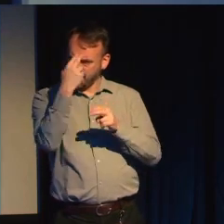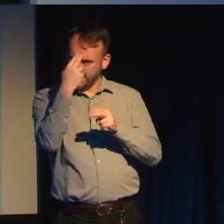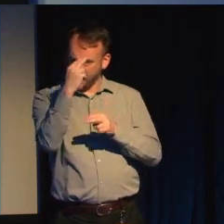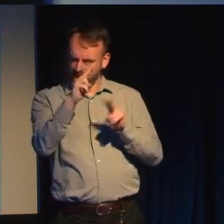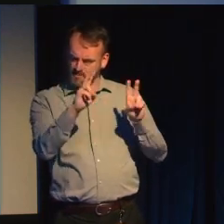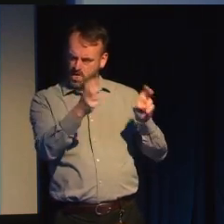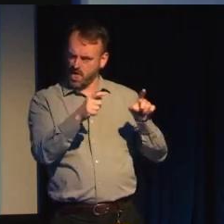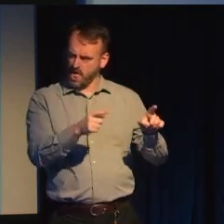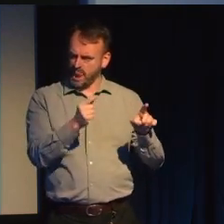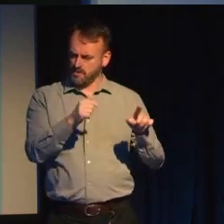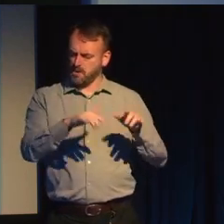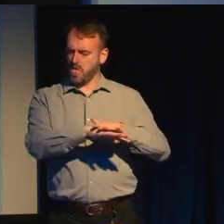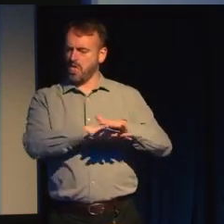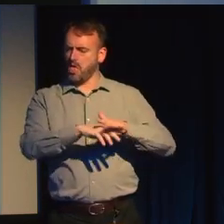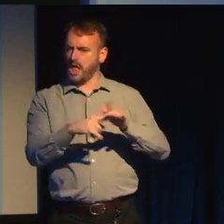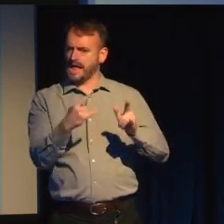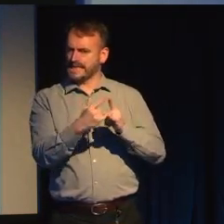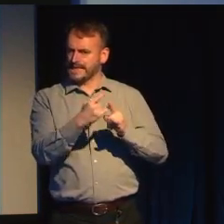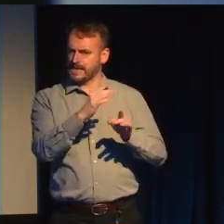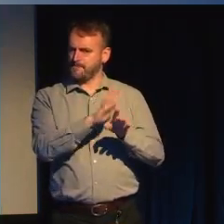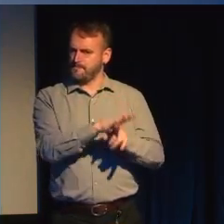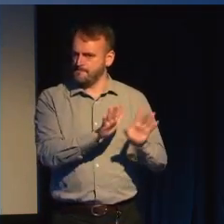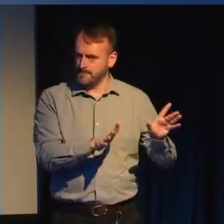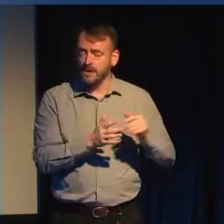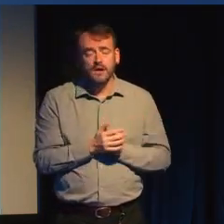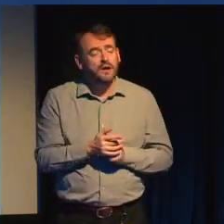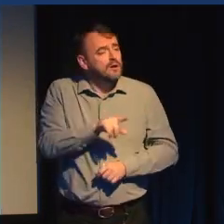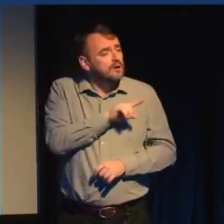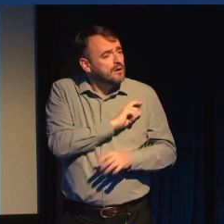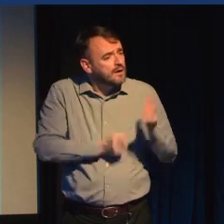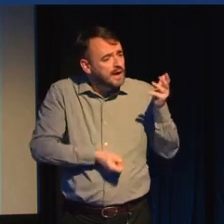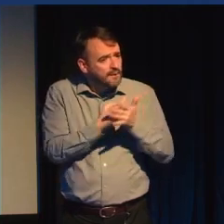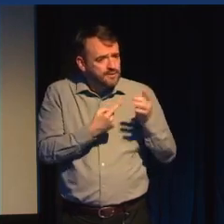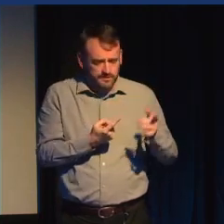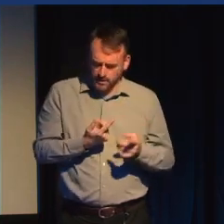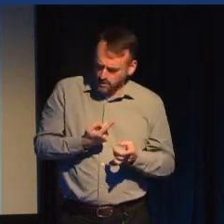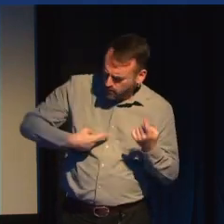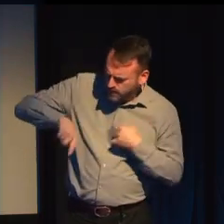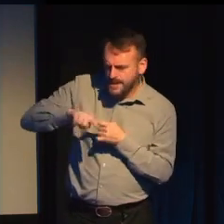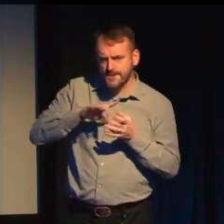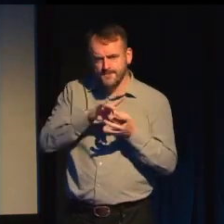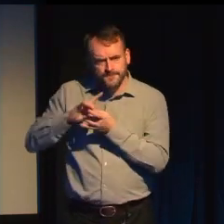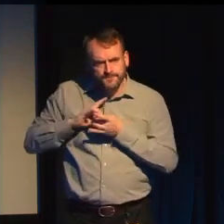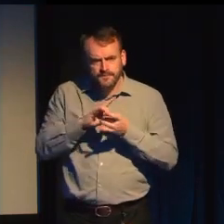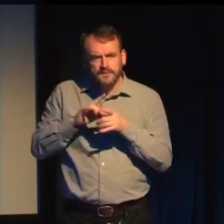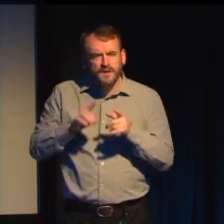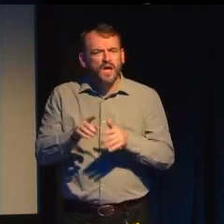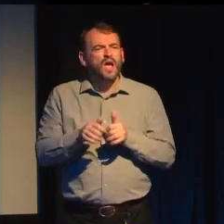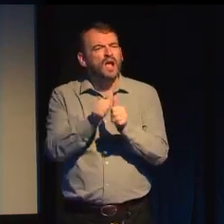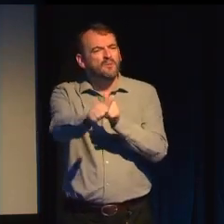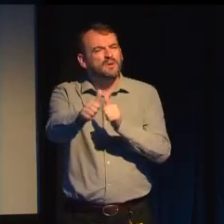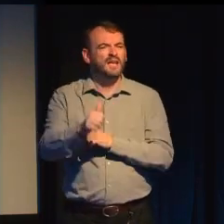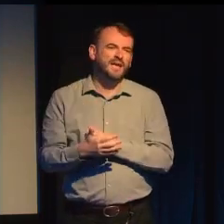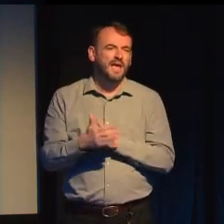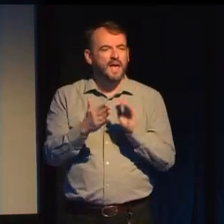a bit of sexism. But the reason that came about was because we were working with a company called Mirasoft, and the head